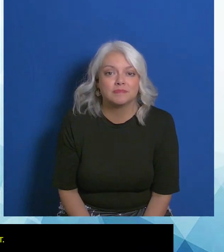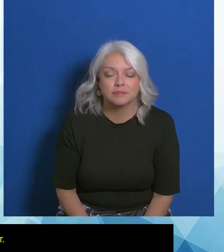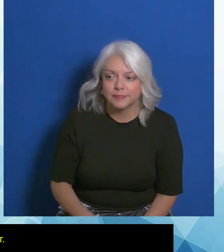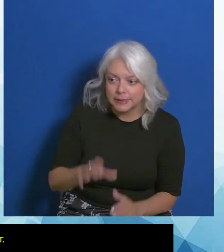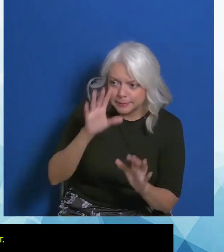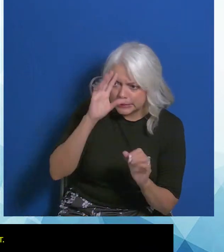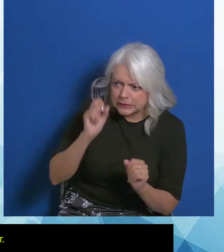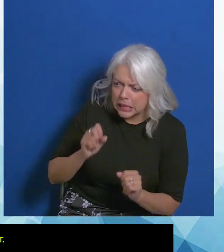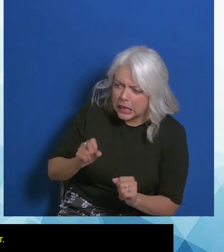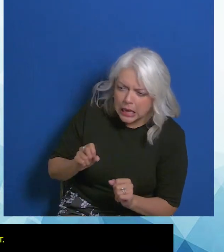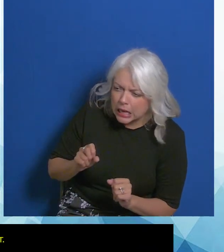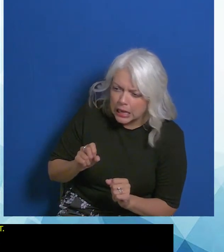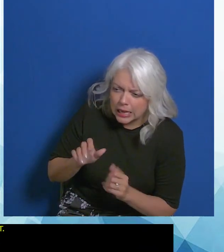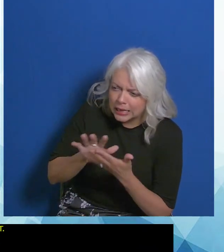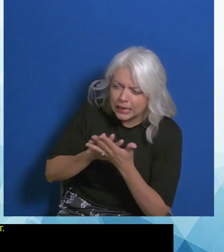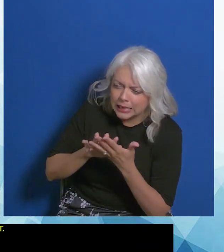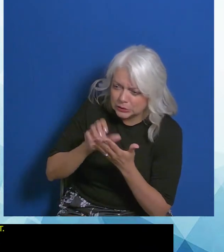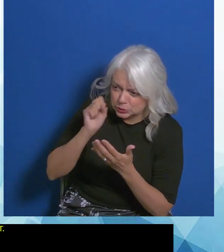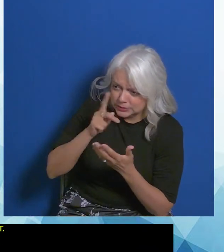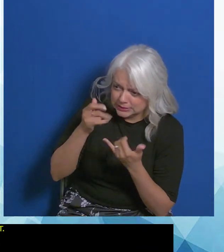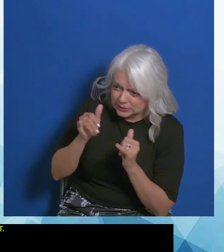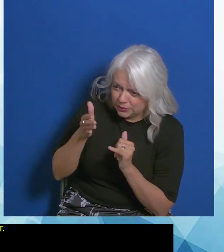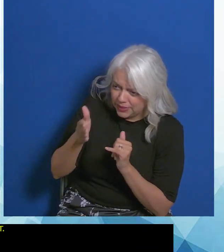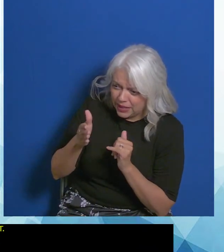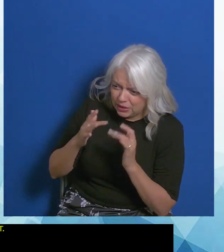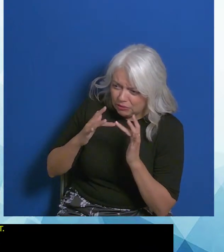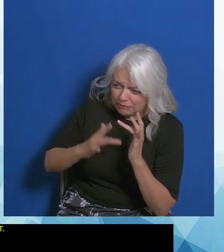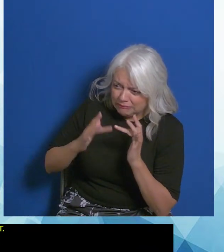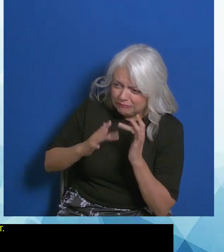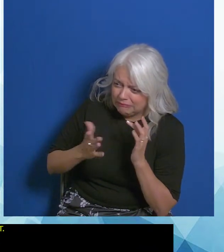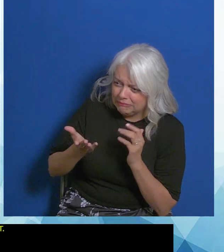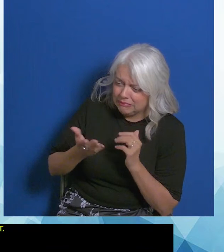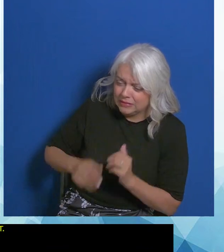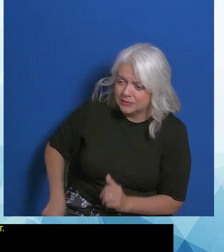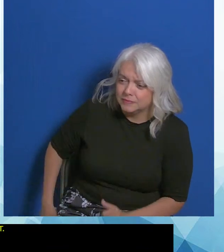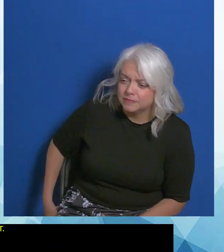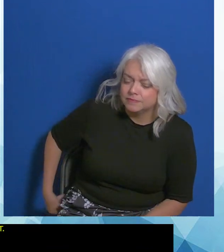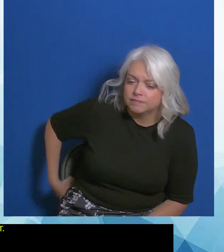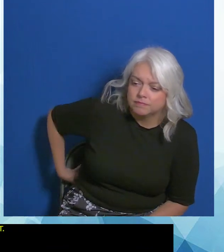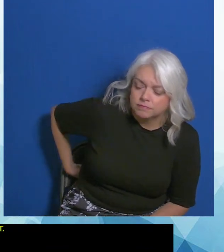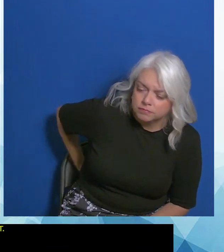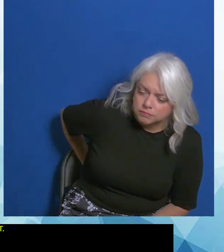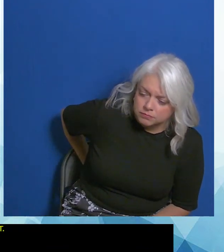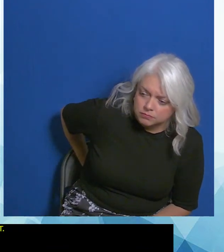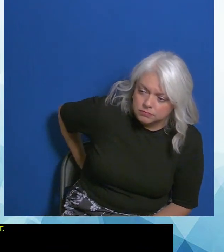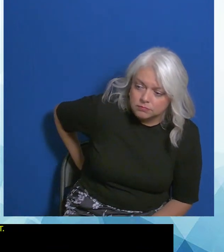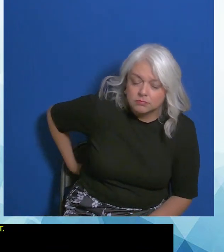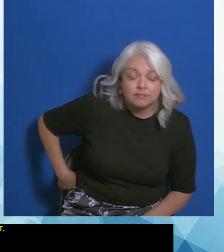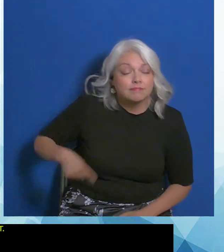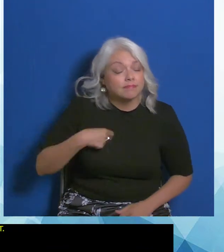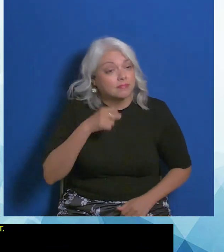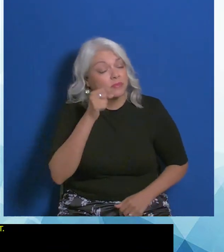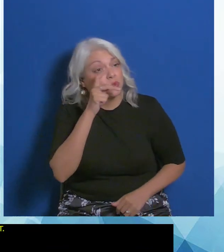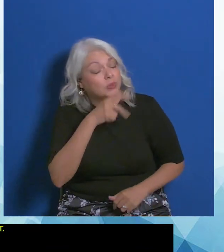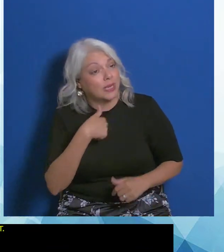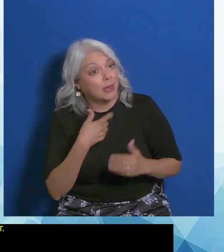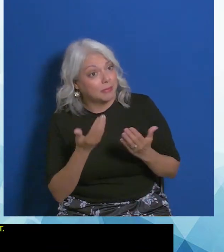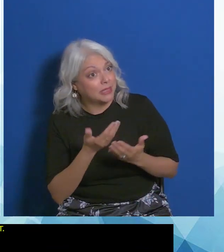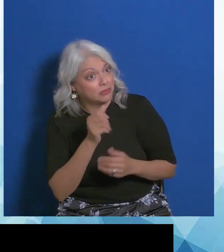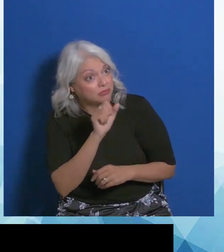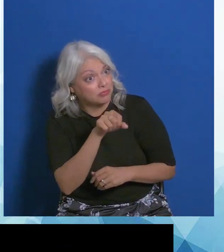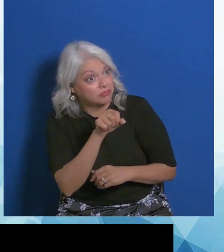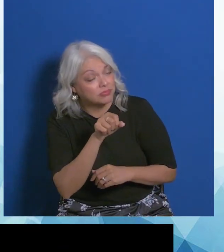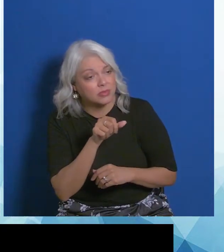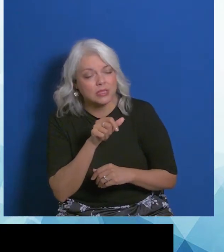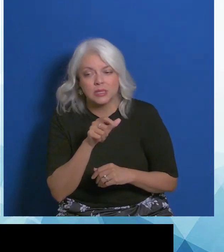Suke, are you still there? This is Duque. Oh, okay. Here. Okay, great. So